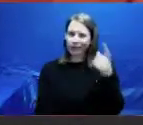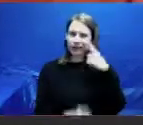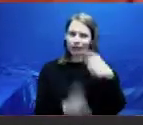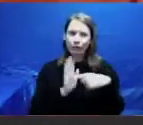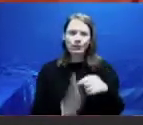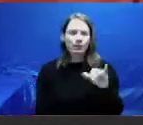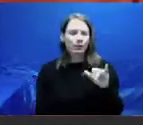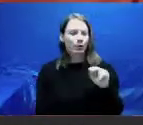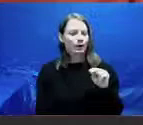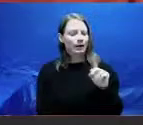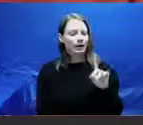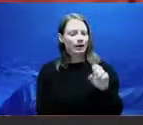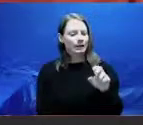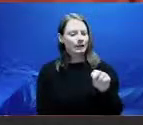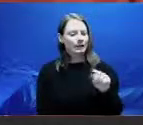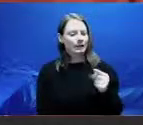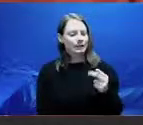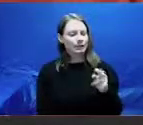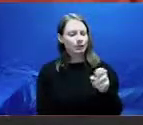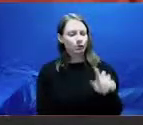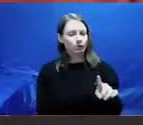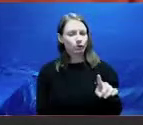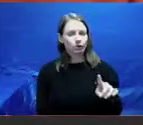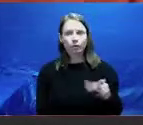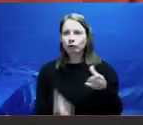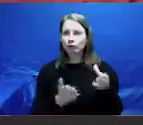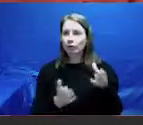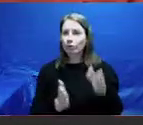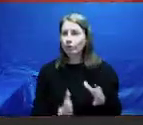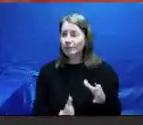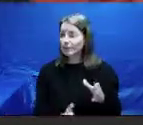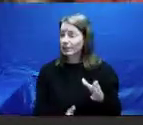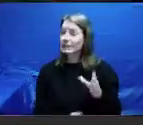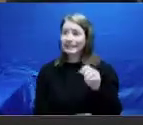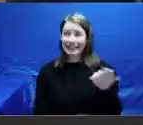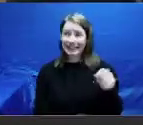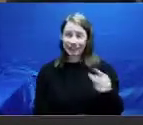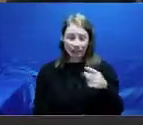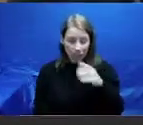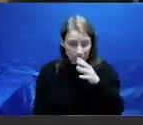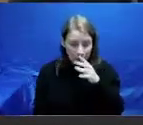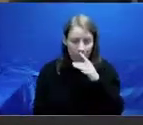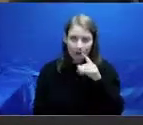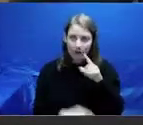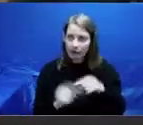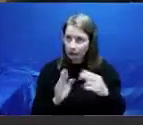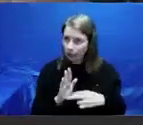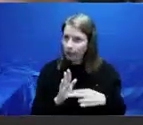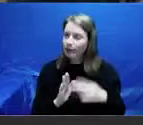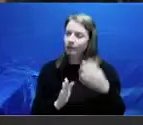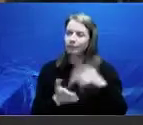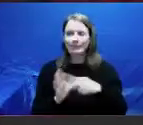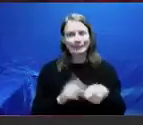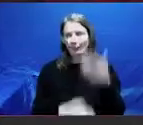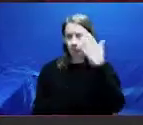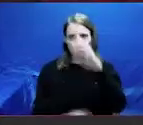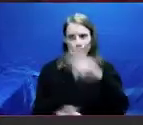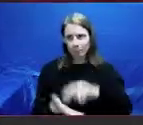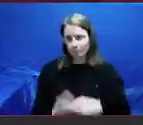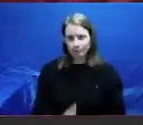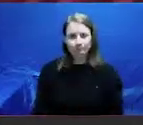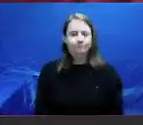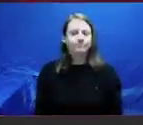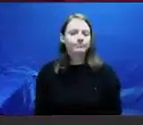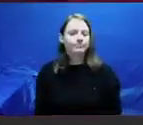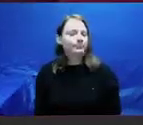know they really don't know what it is. So I've got to go back and talk about that idea. talk in your groups for 30 seconds and give me a definition